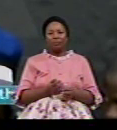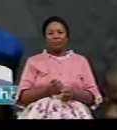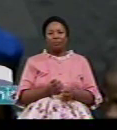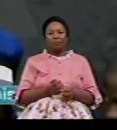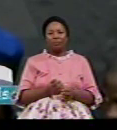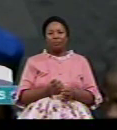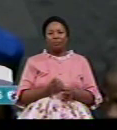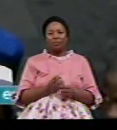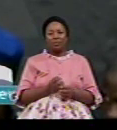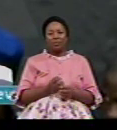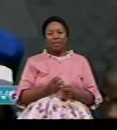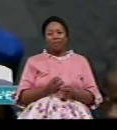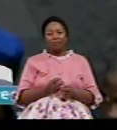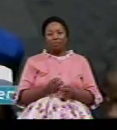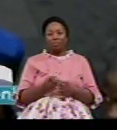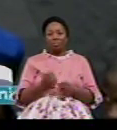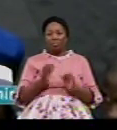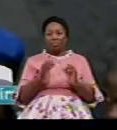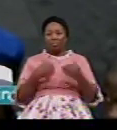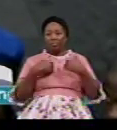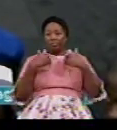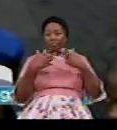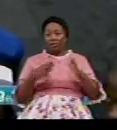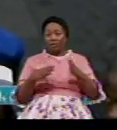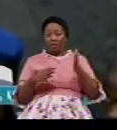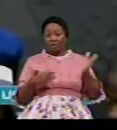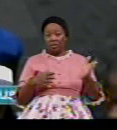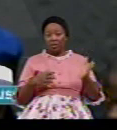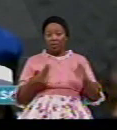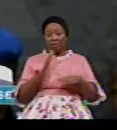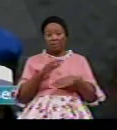And the Lord will reign in your life.